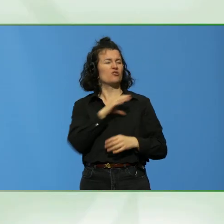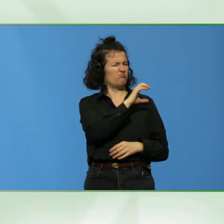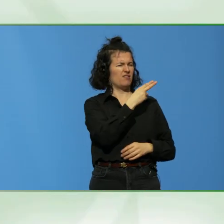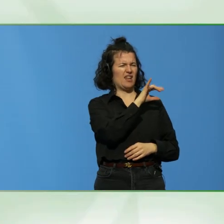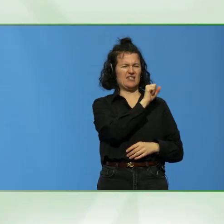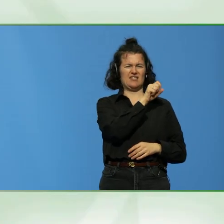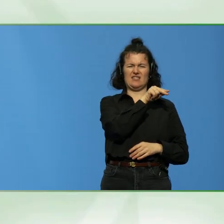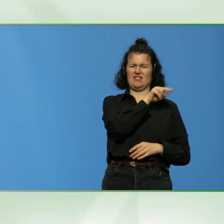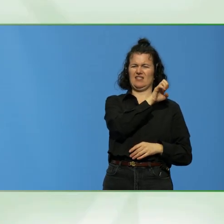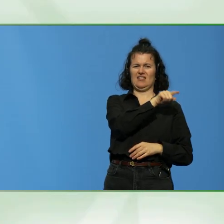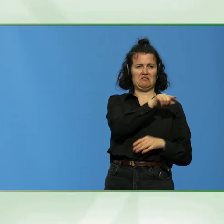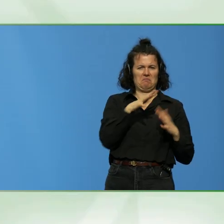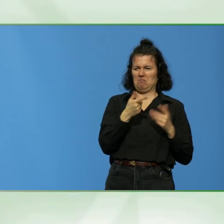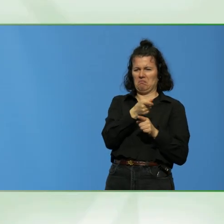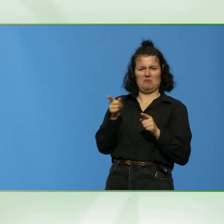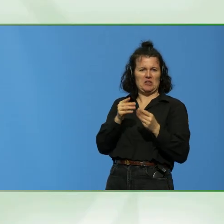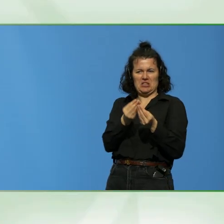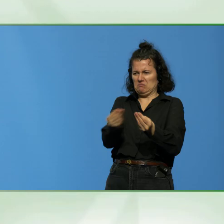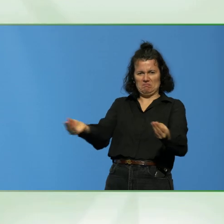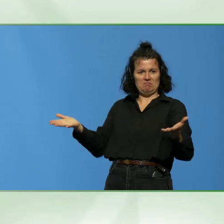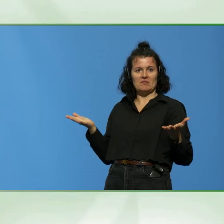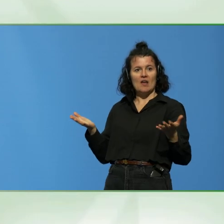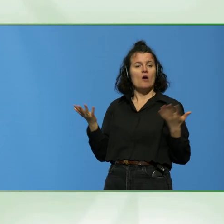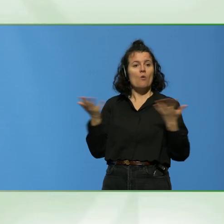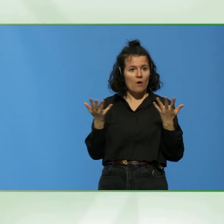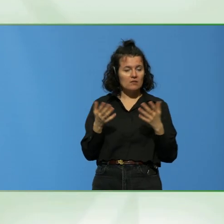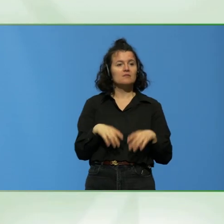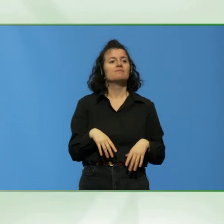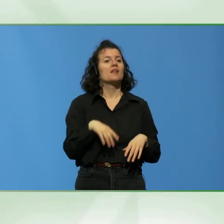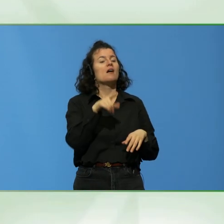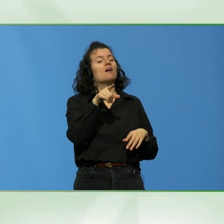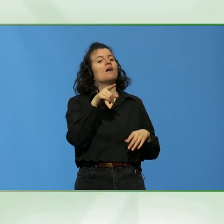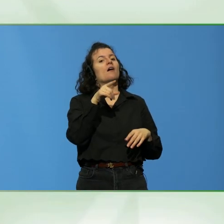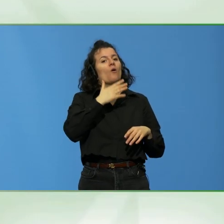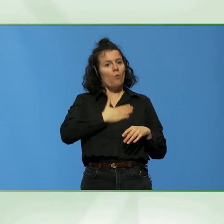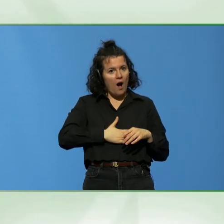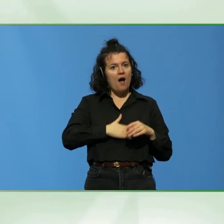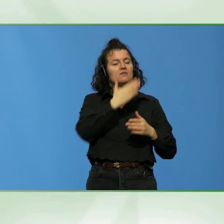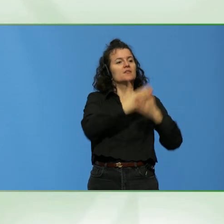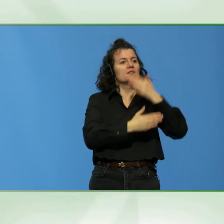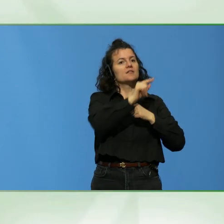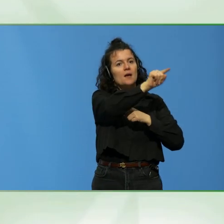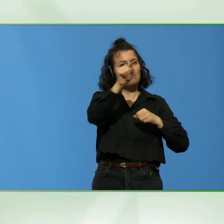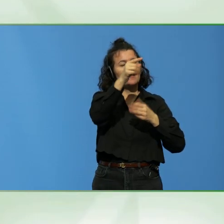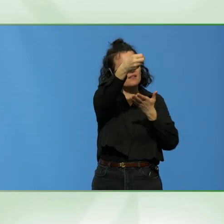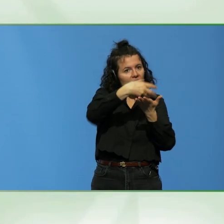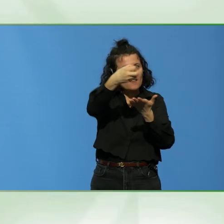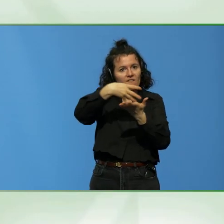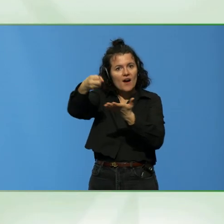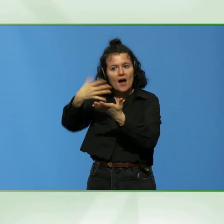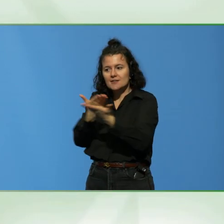the people that she worked with, which were disabled people to advise her, and lots of people that inputted into the